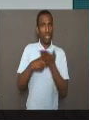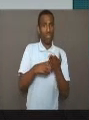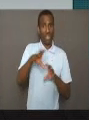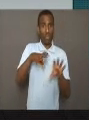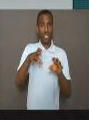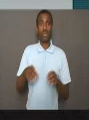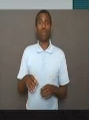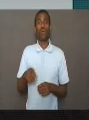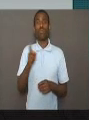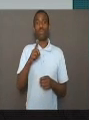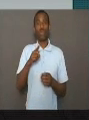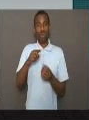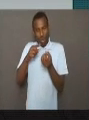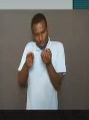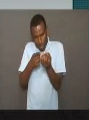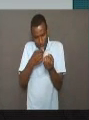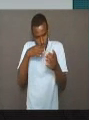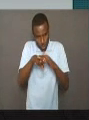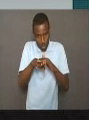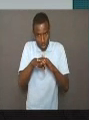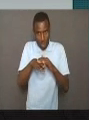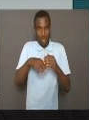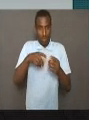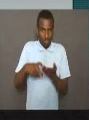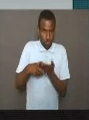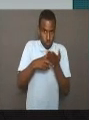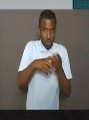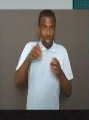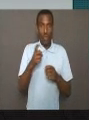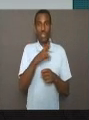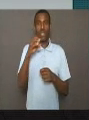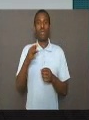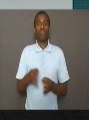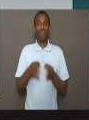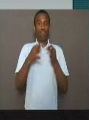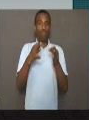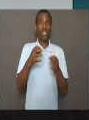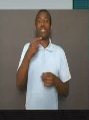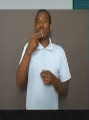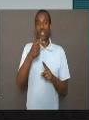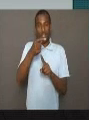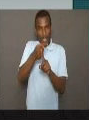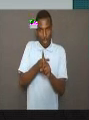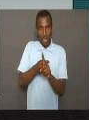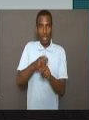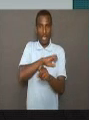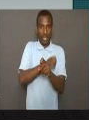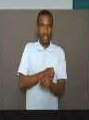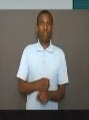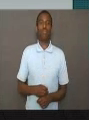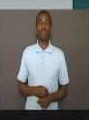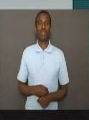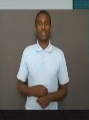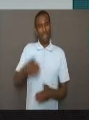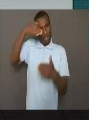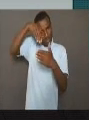the pipes and transfers thermal energy from inside the refrigerator to